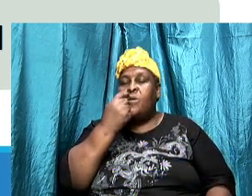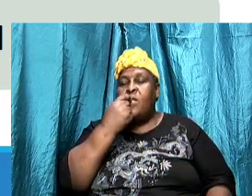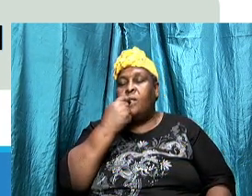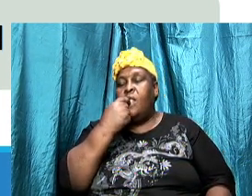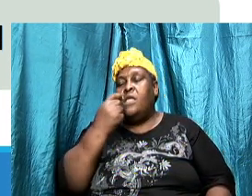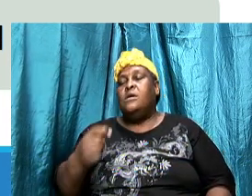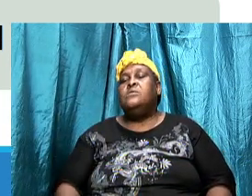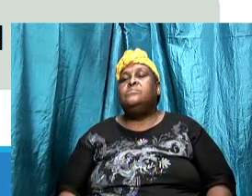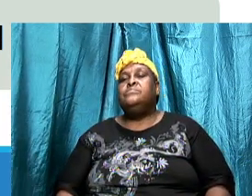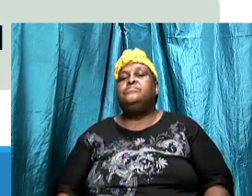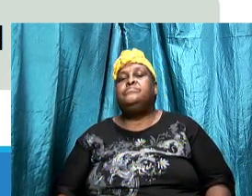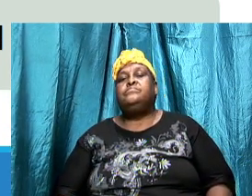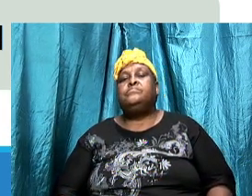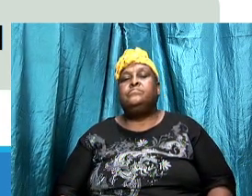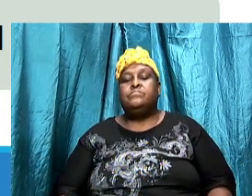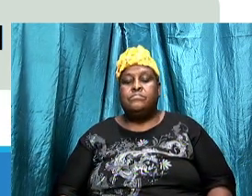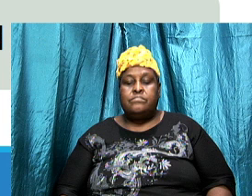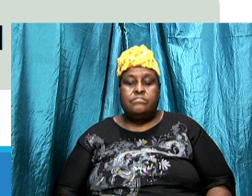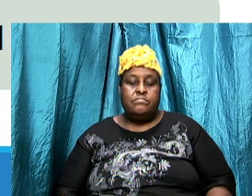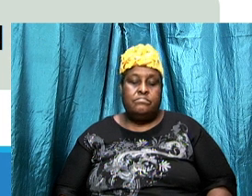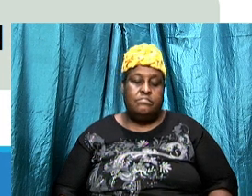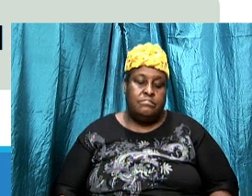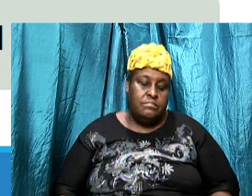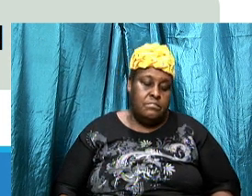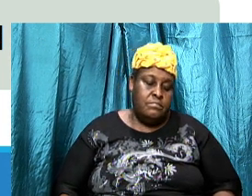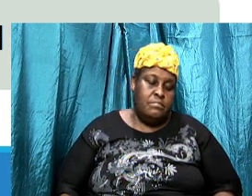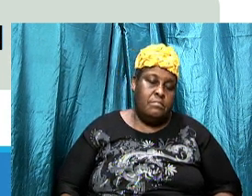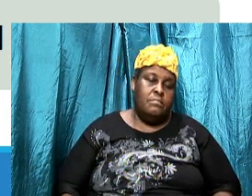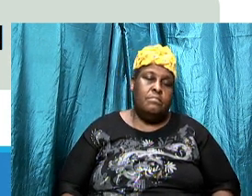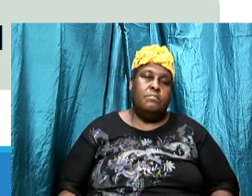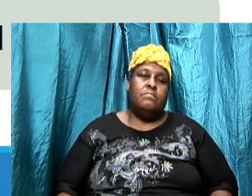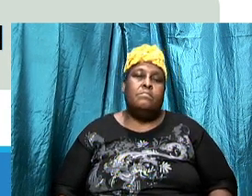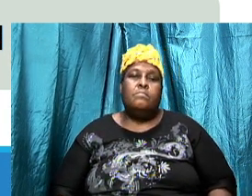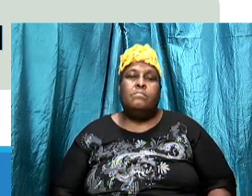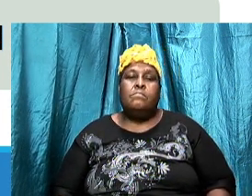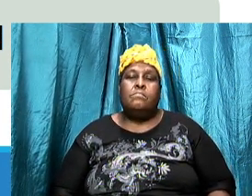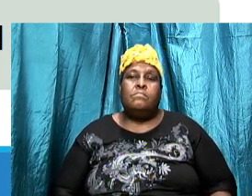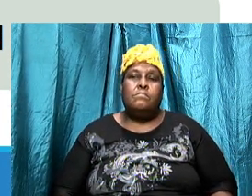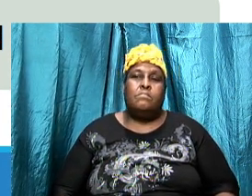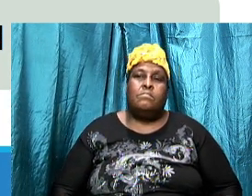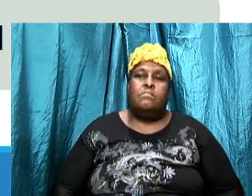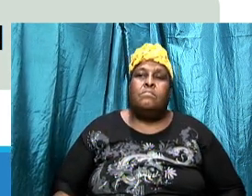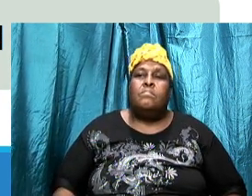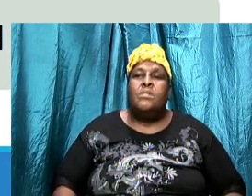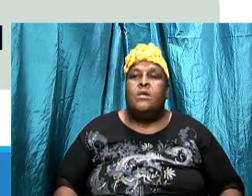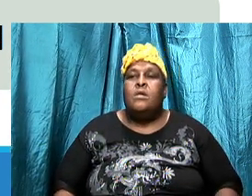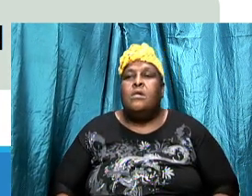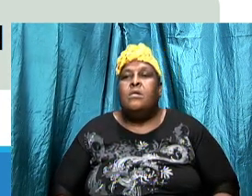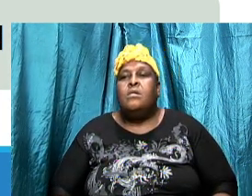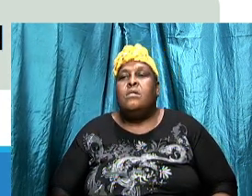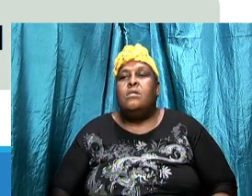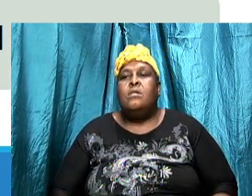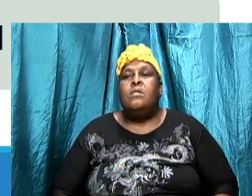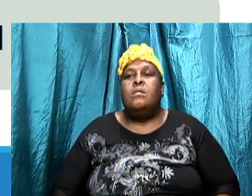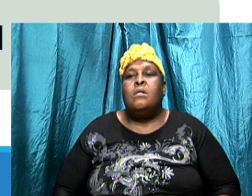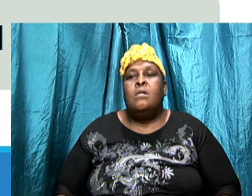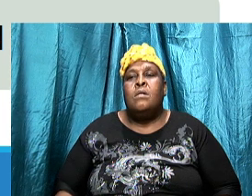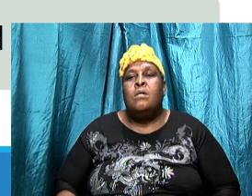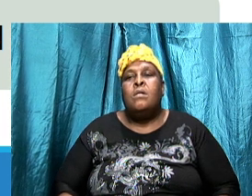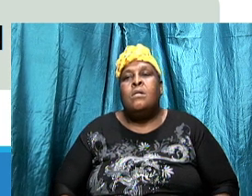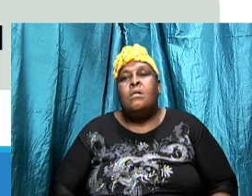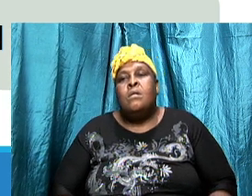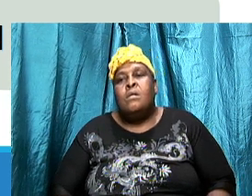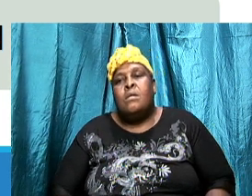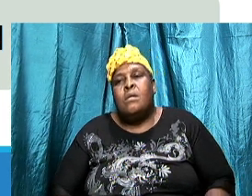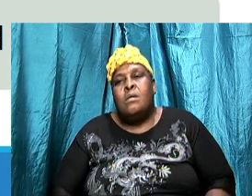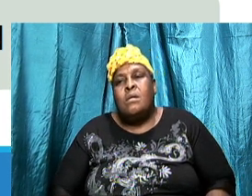interprets what is said by that individual that have the gift of tongues.